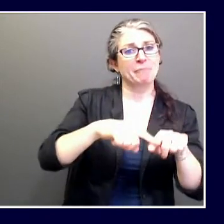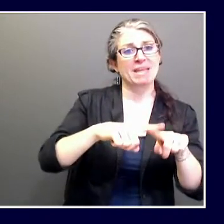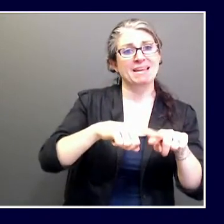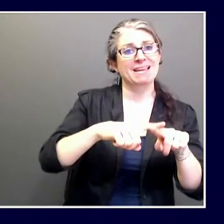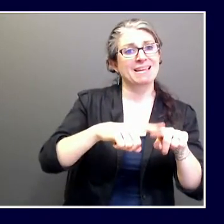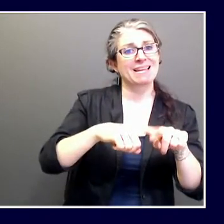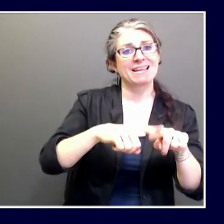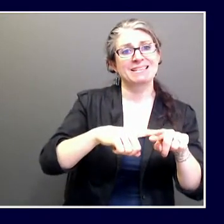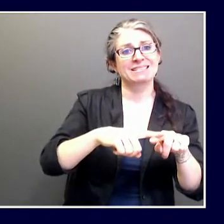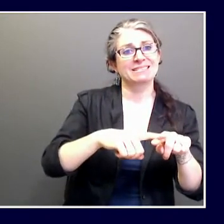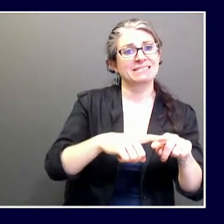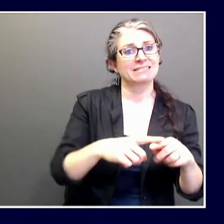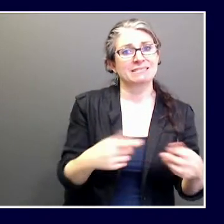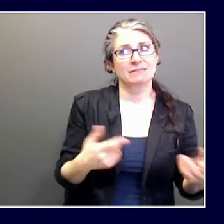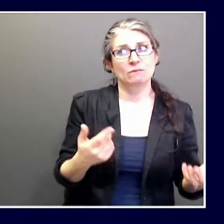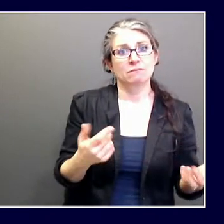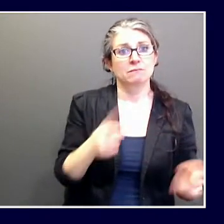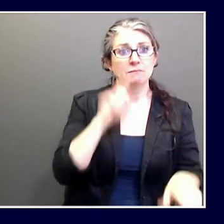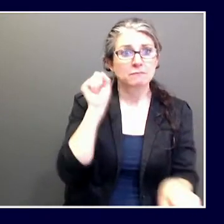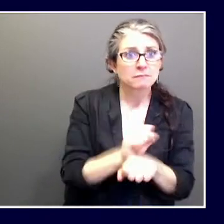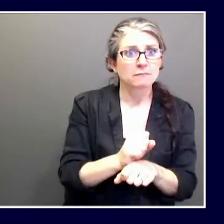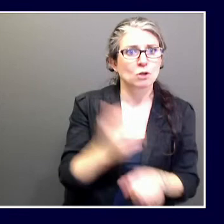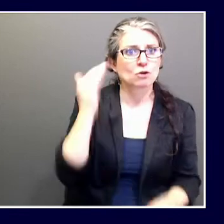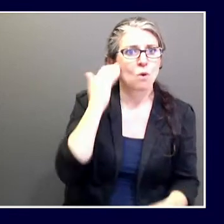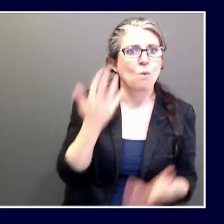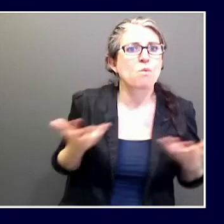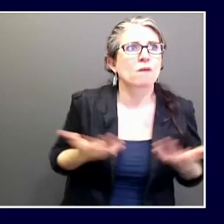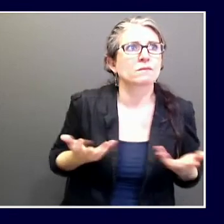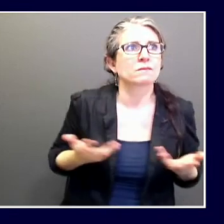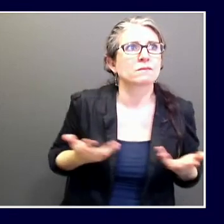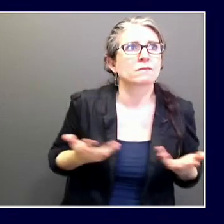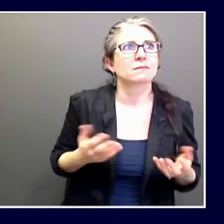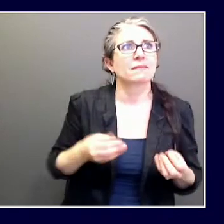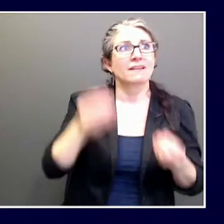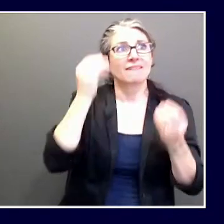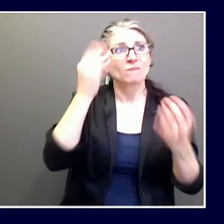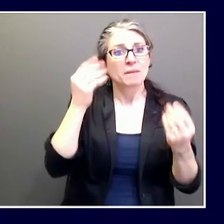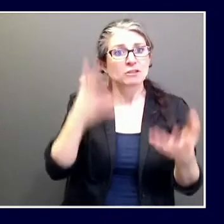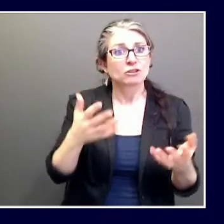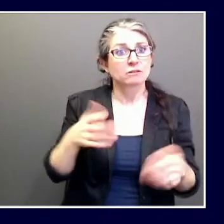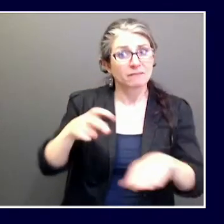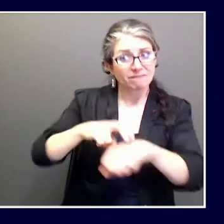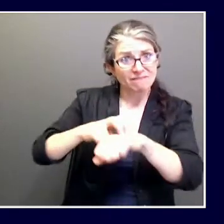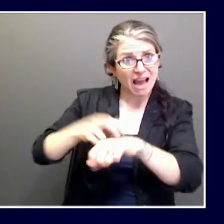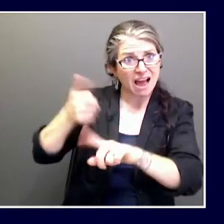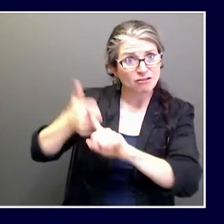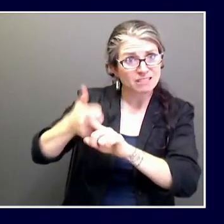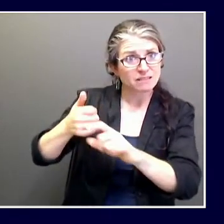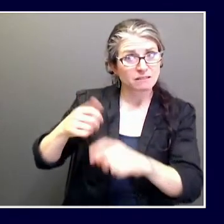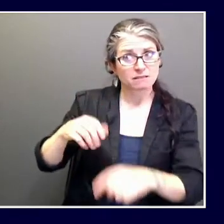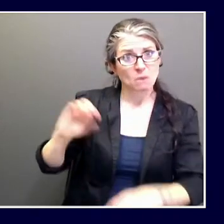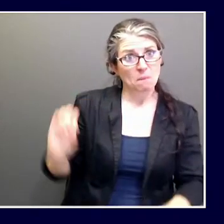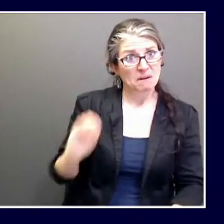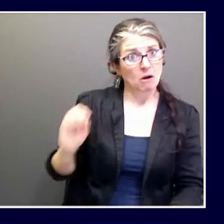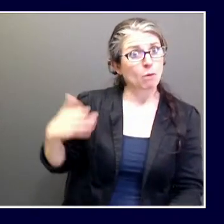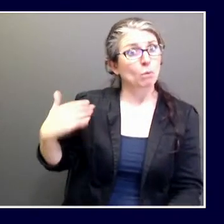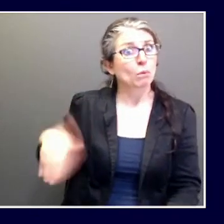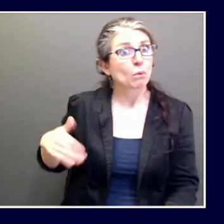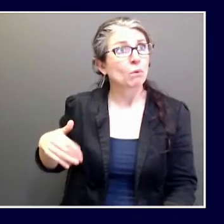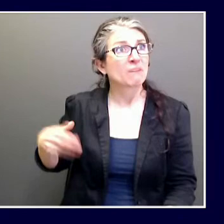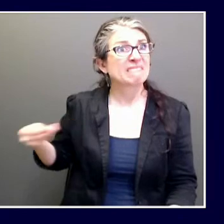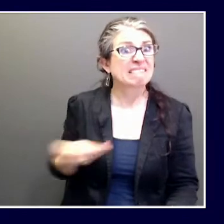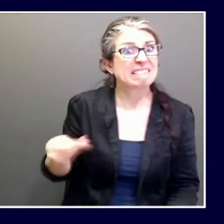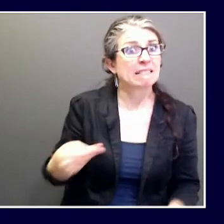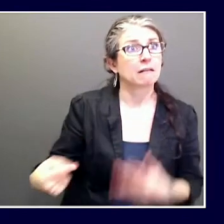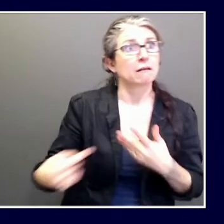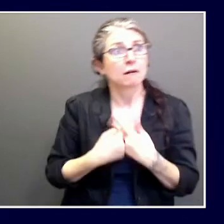and what we find about the virus's overall contagiousness, as well as its ability to sidestep immune protection